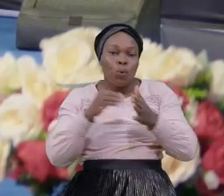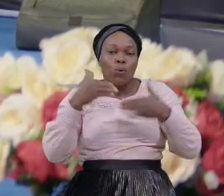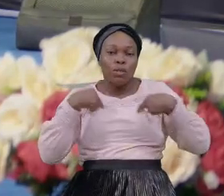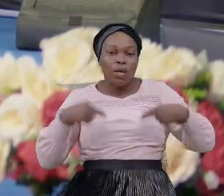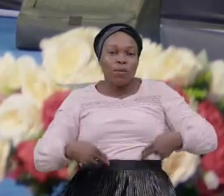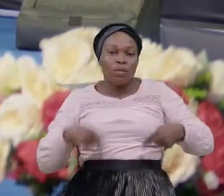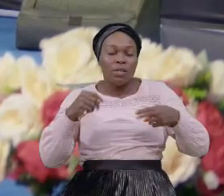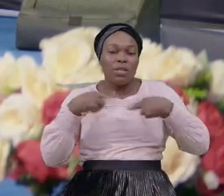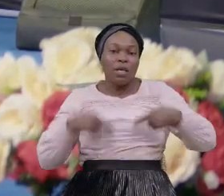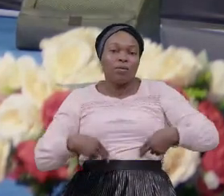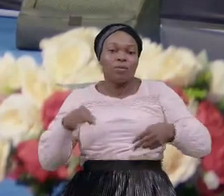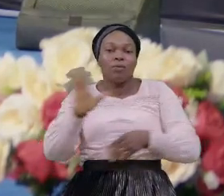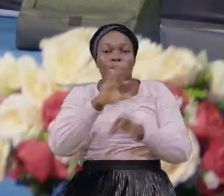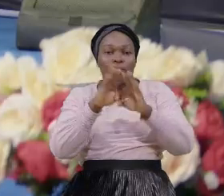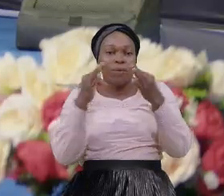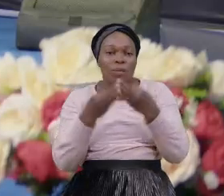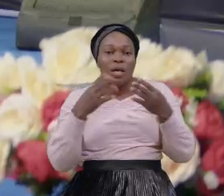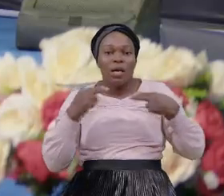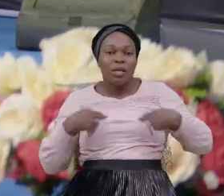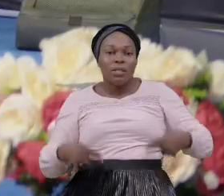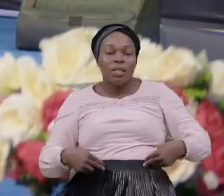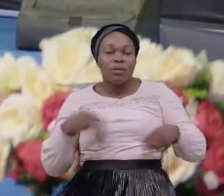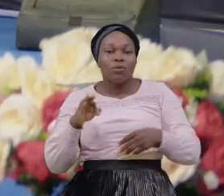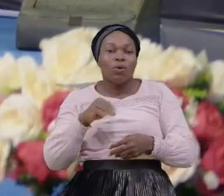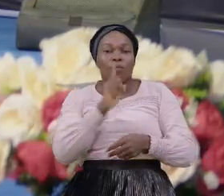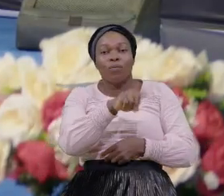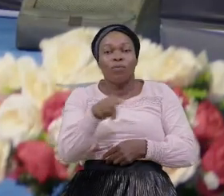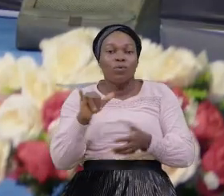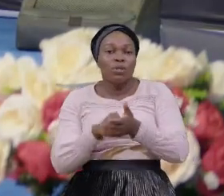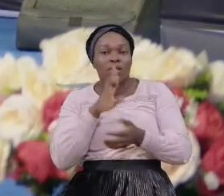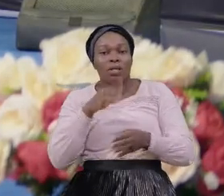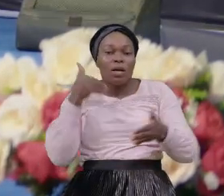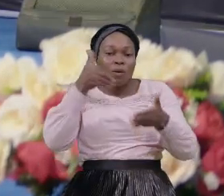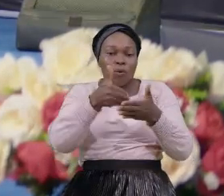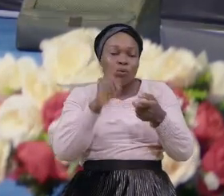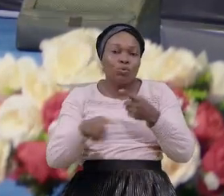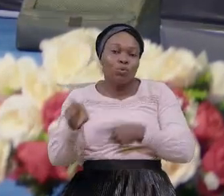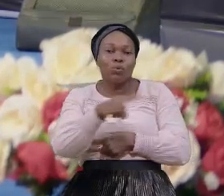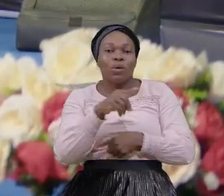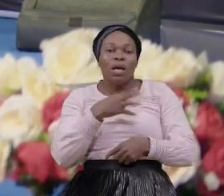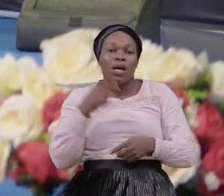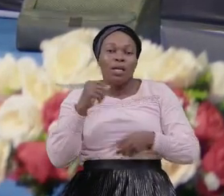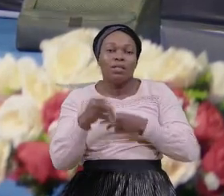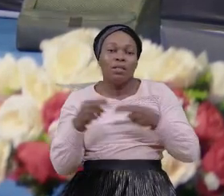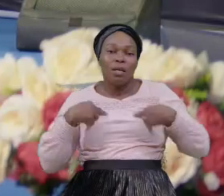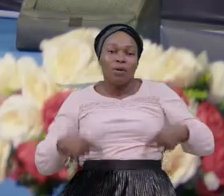family, and the health of those who are close to you, the health of those who are working with you,